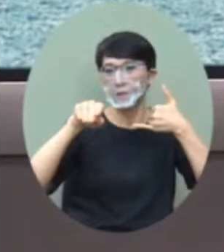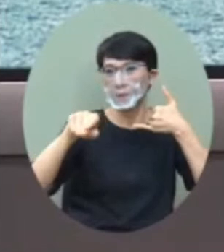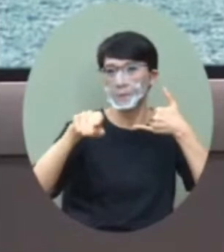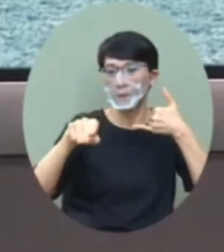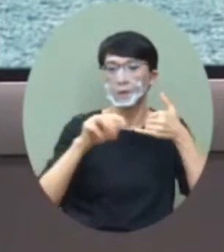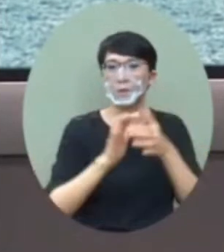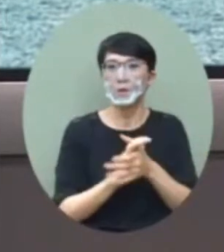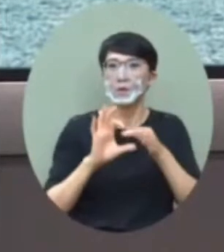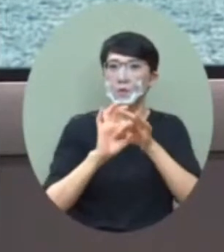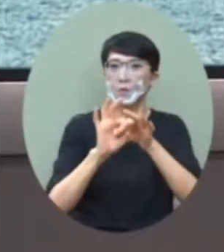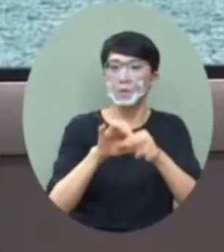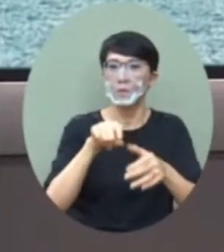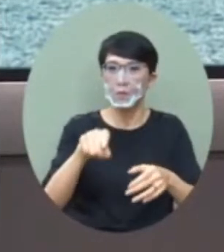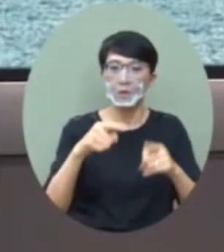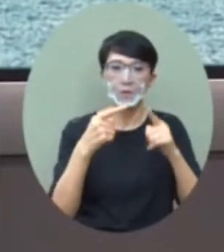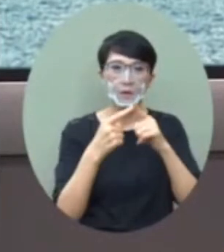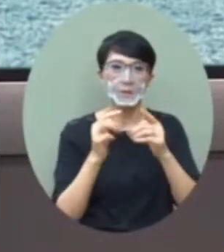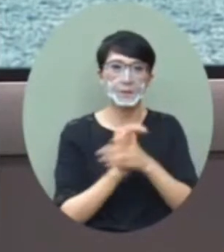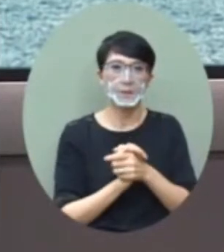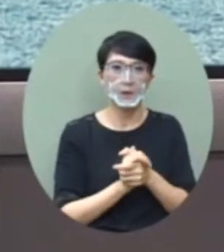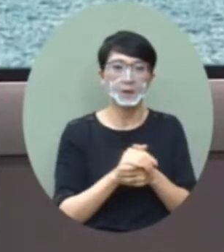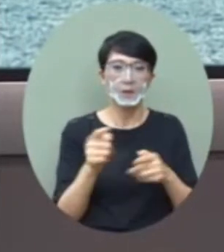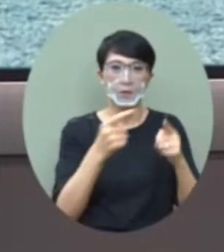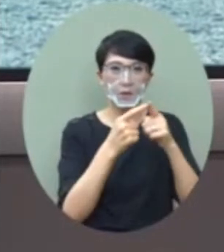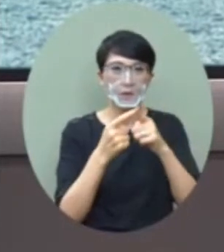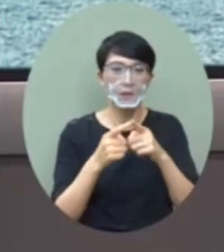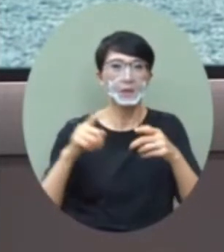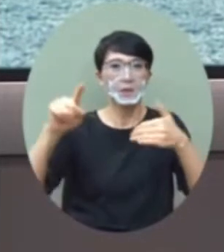And where possible,